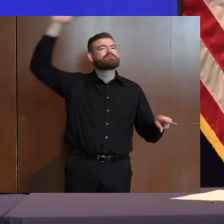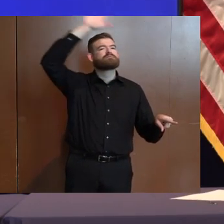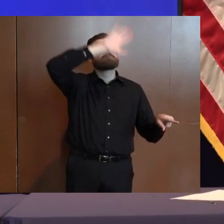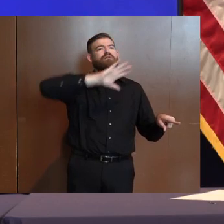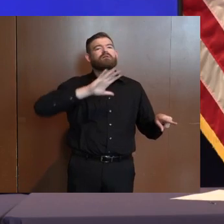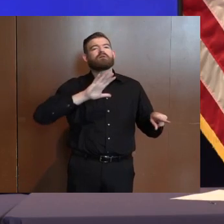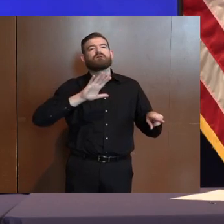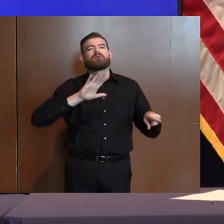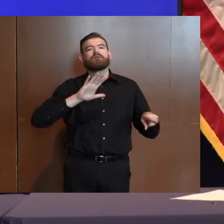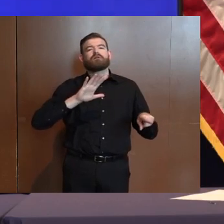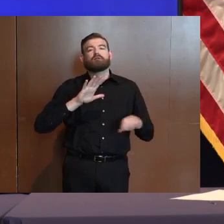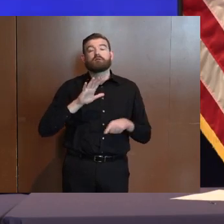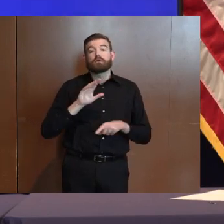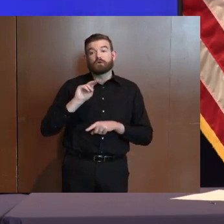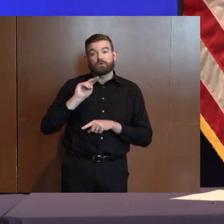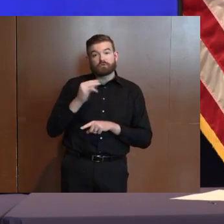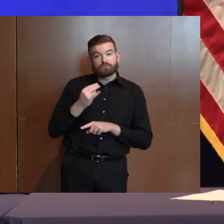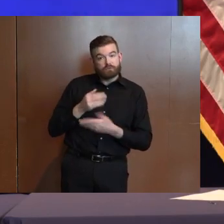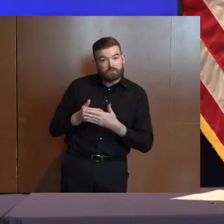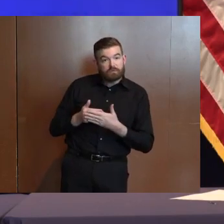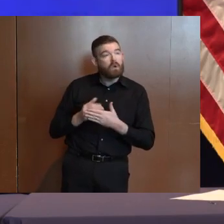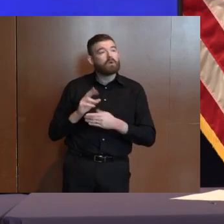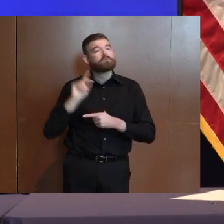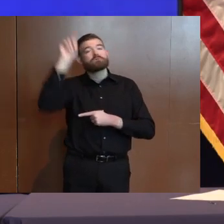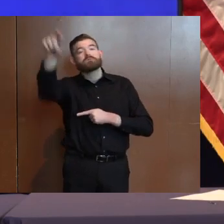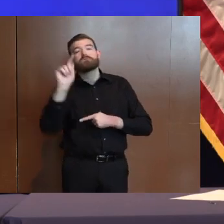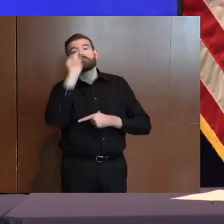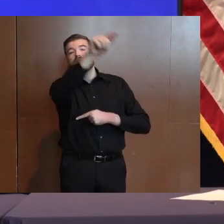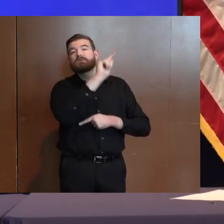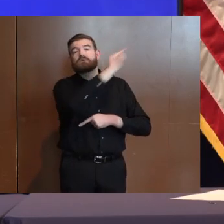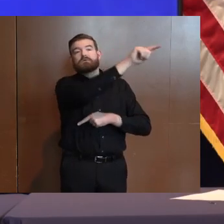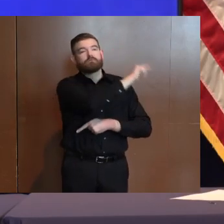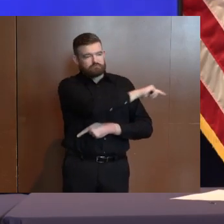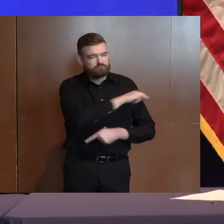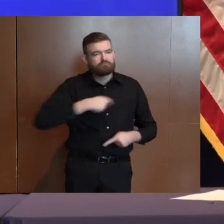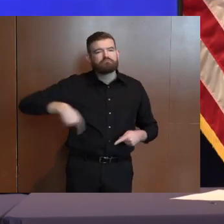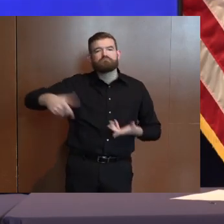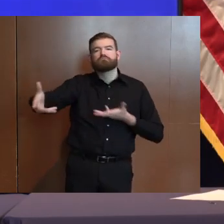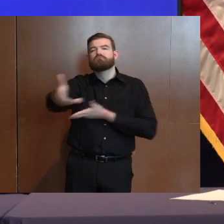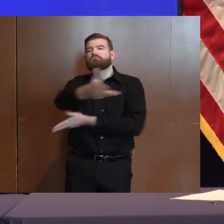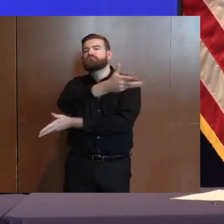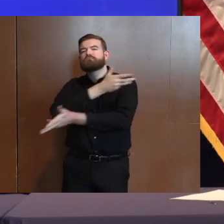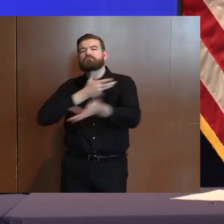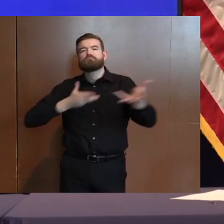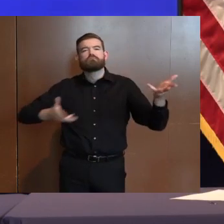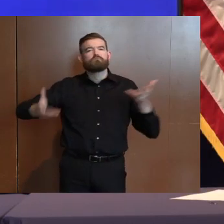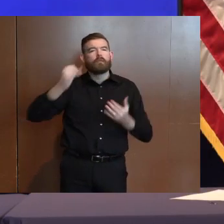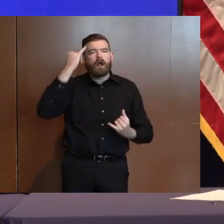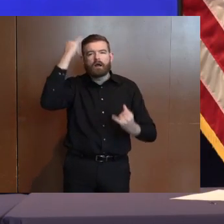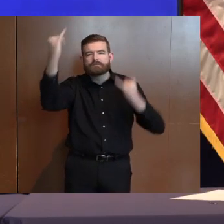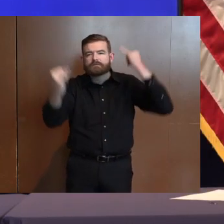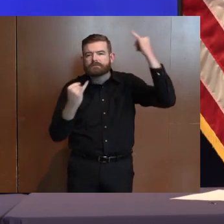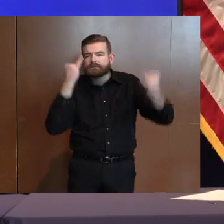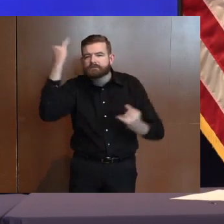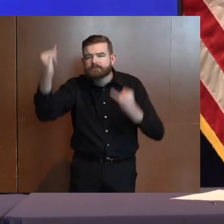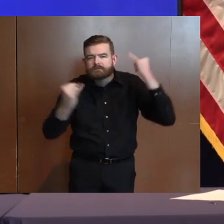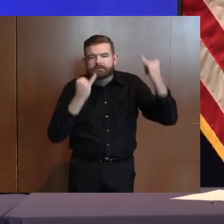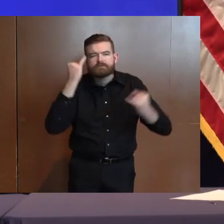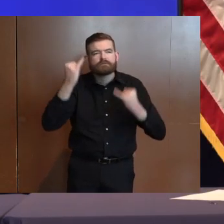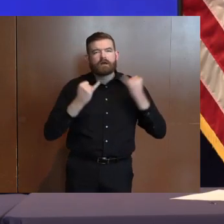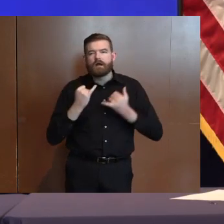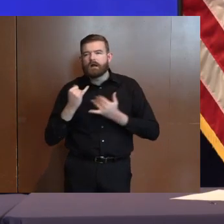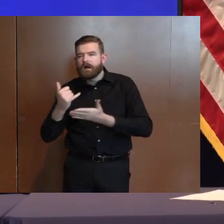not directly neighbors, but folks with whom we have shared best practices, compared notes. We're all trying to learn from this at the same